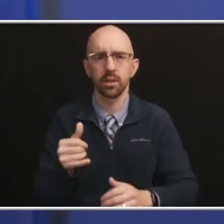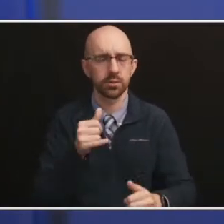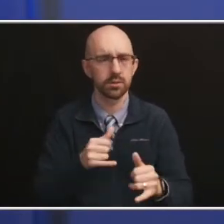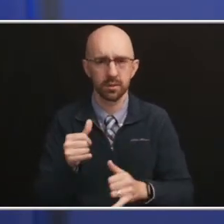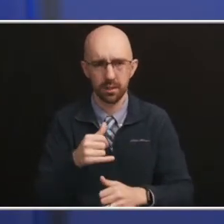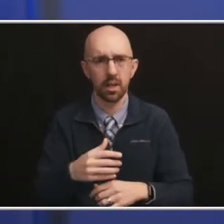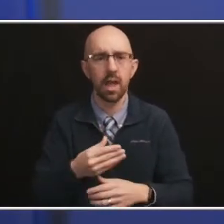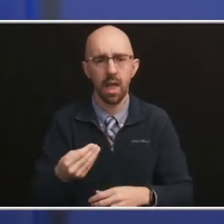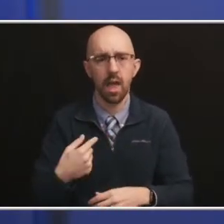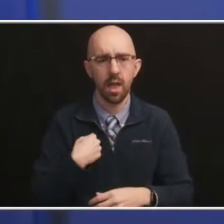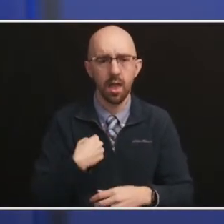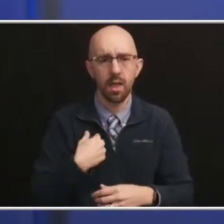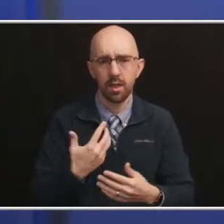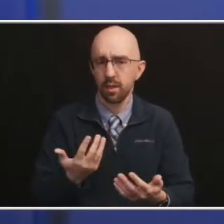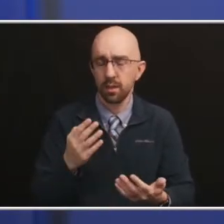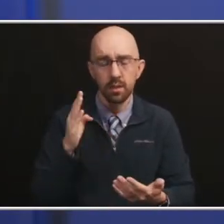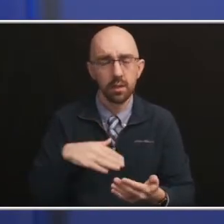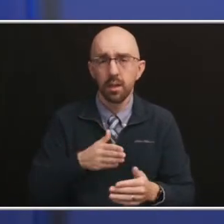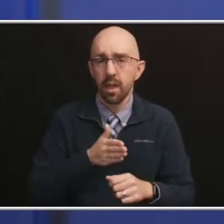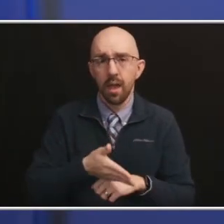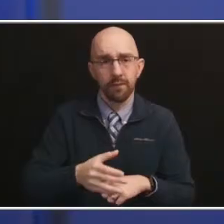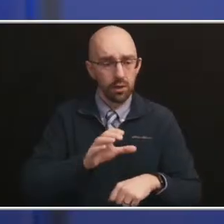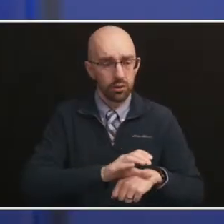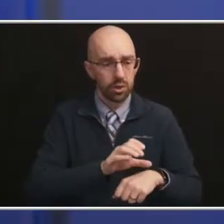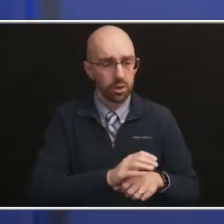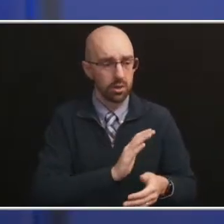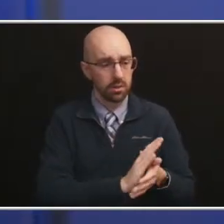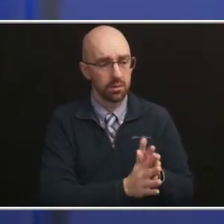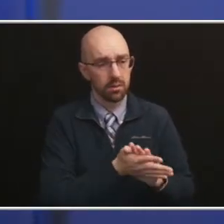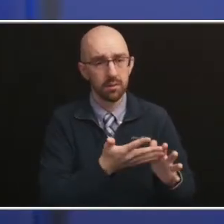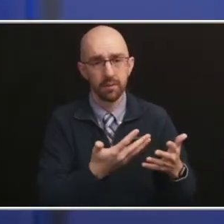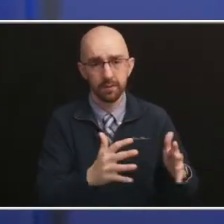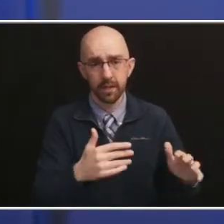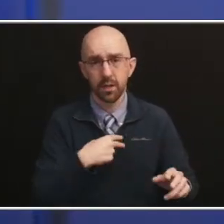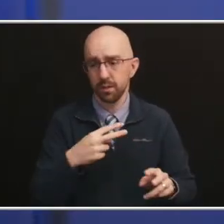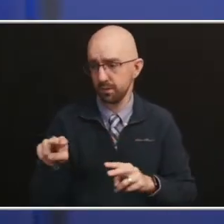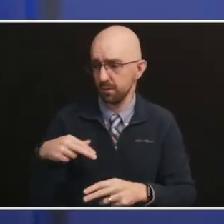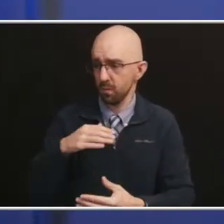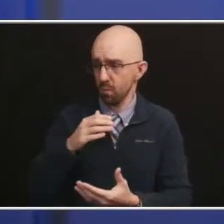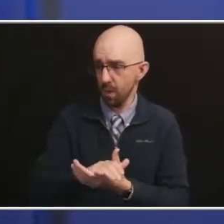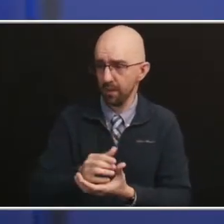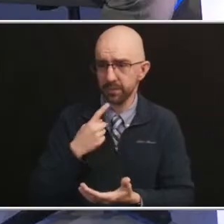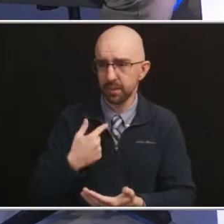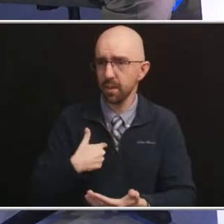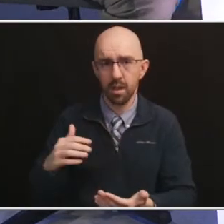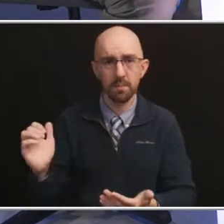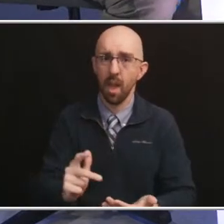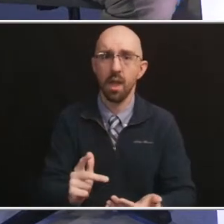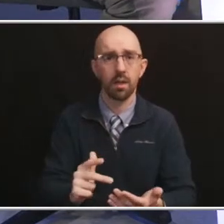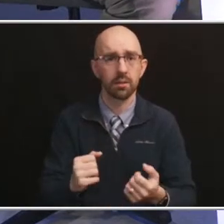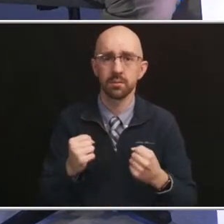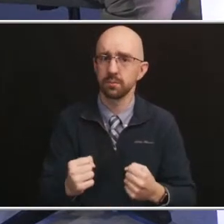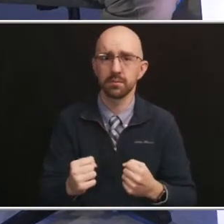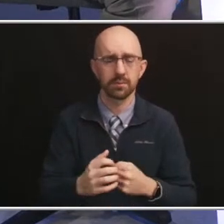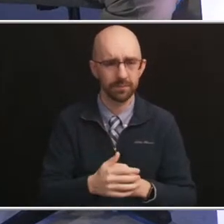would, after church was over, I went over to my wife and I said, I'm back. Wow. Did you just burst into tears? I could